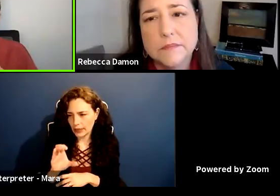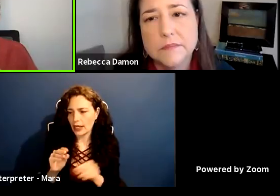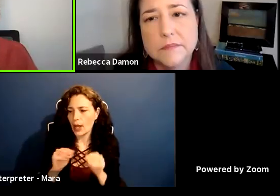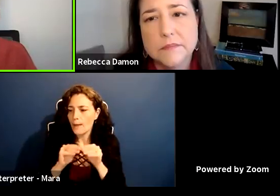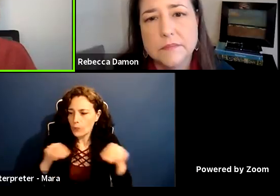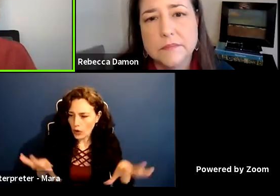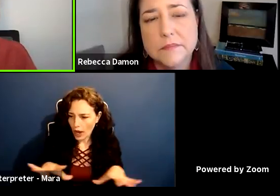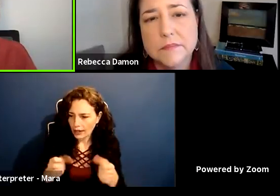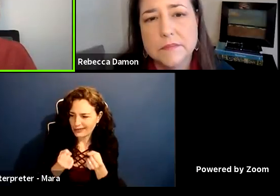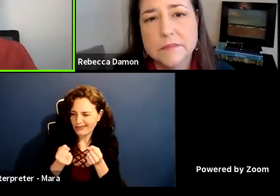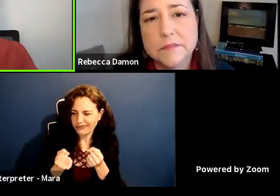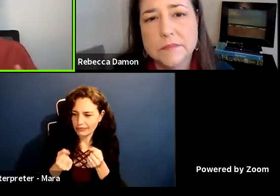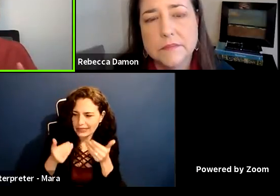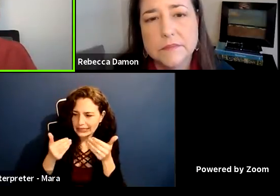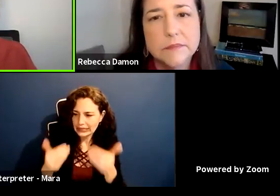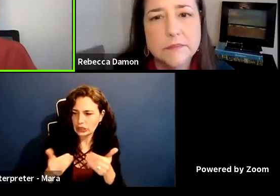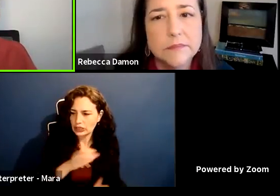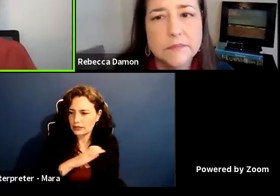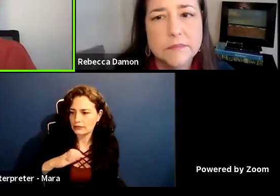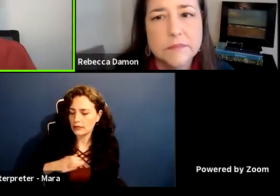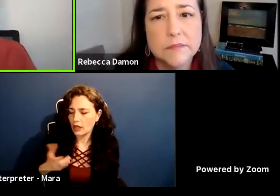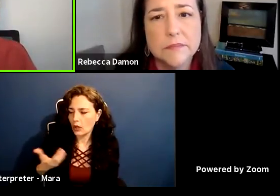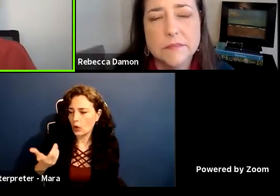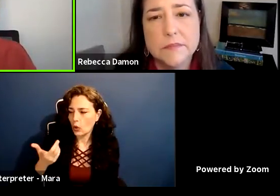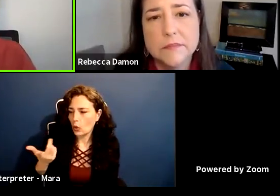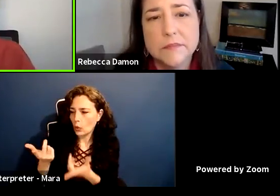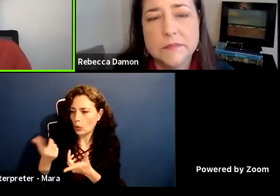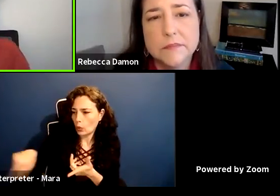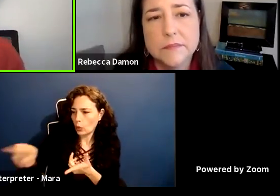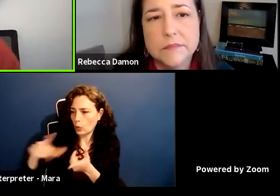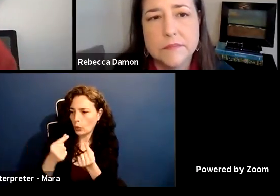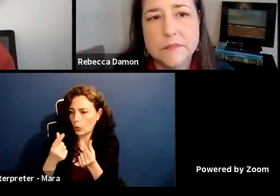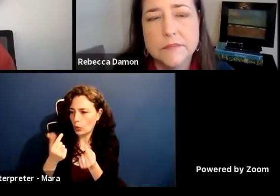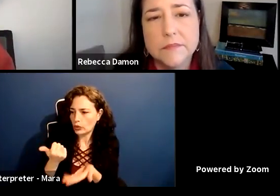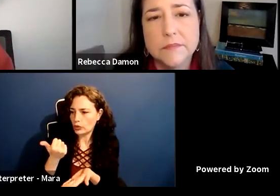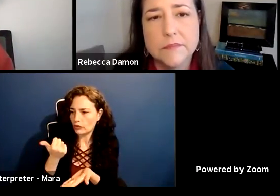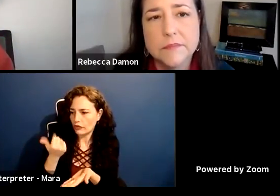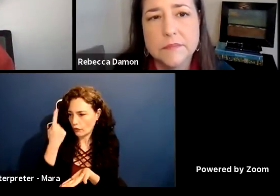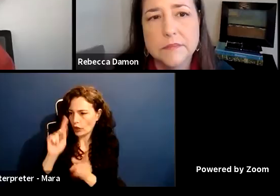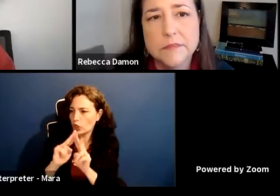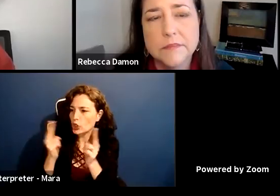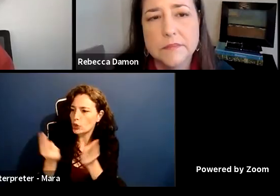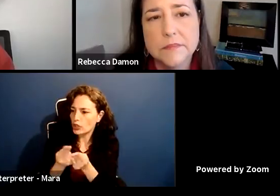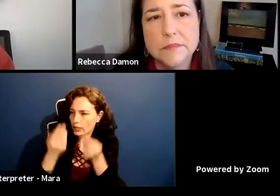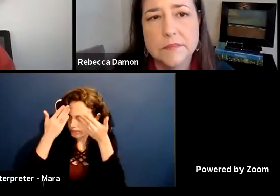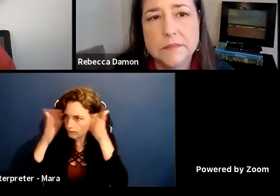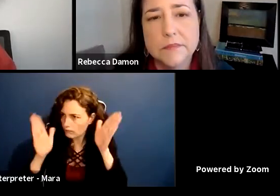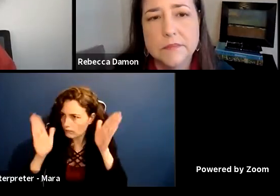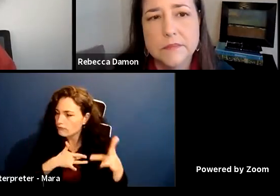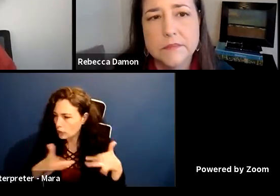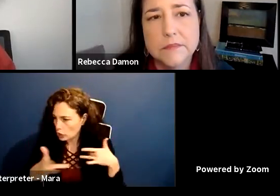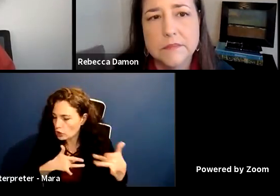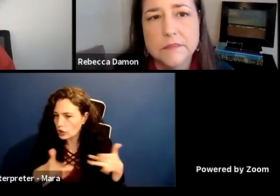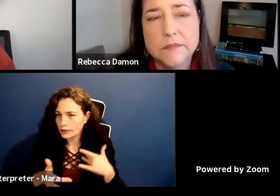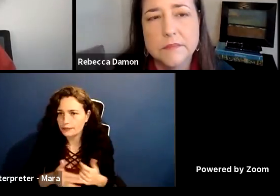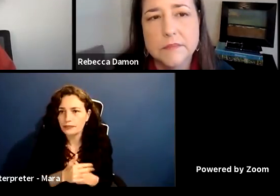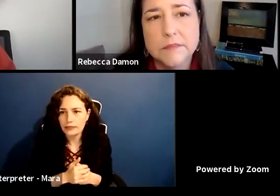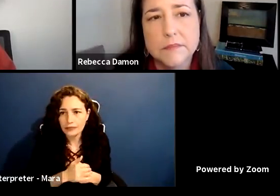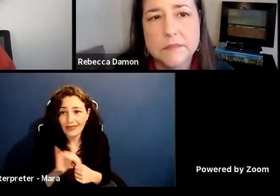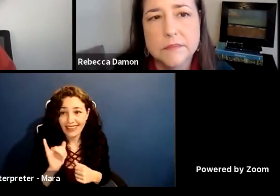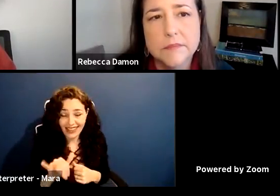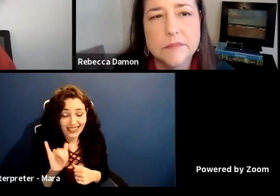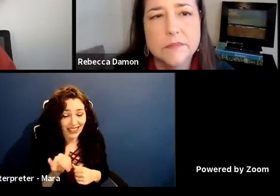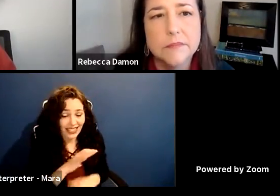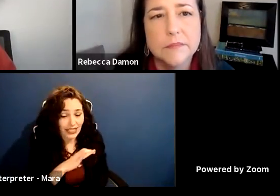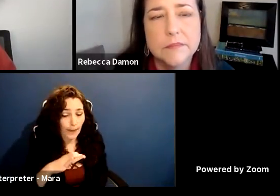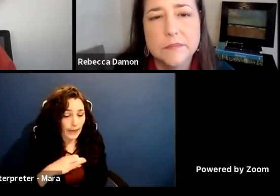some ways what the union's doing to help hear the concerns? Yeah, the Broadcast Steering Committee is a constitutionally mandated committee that meets